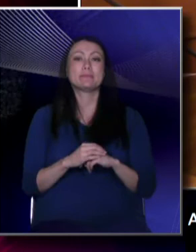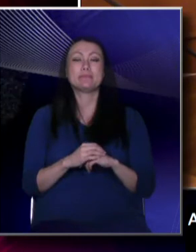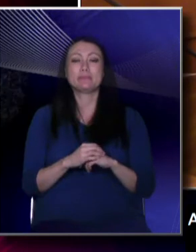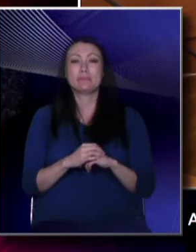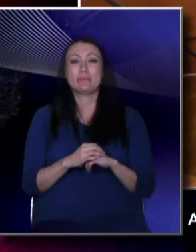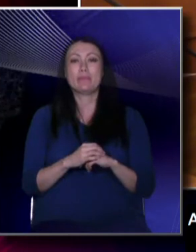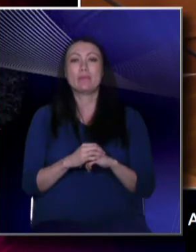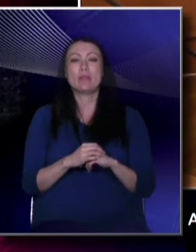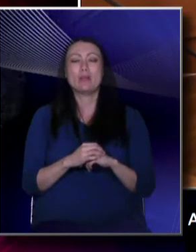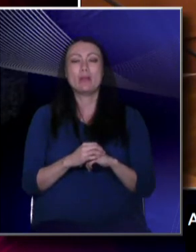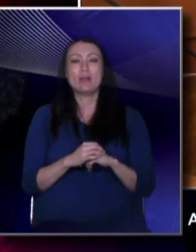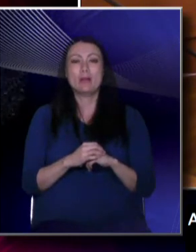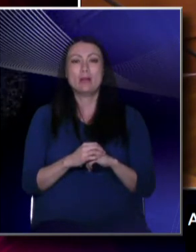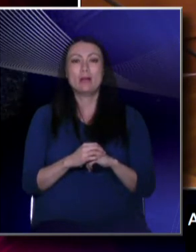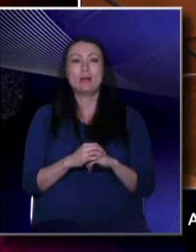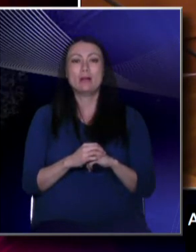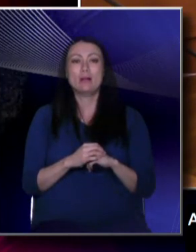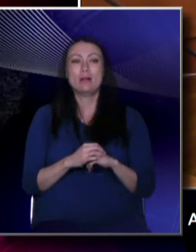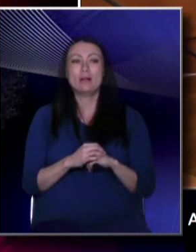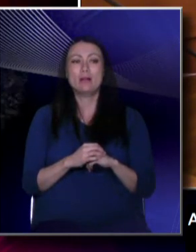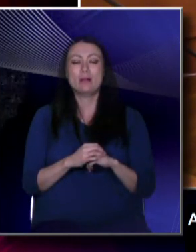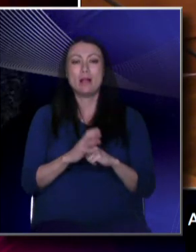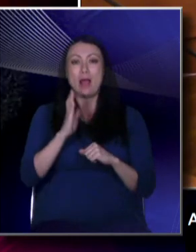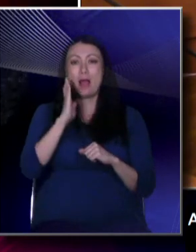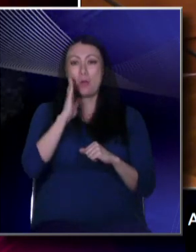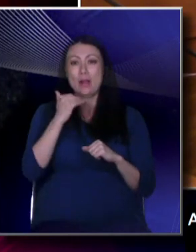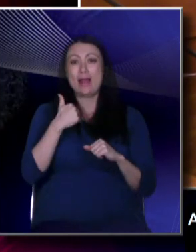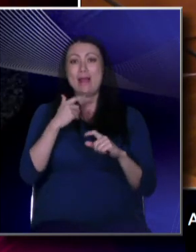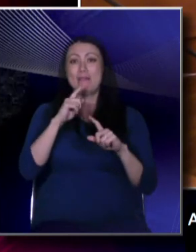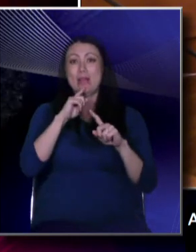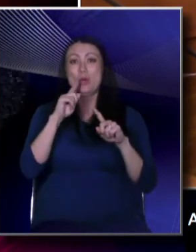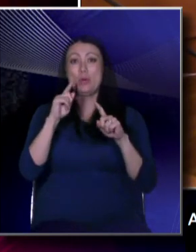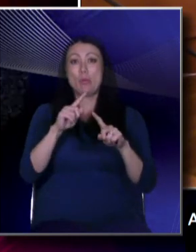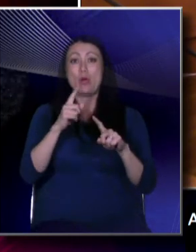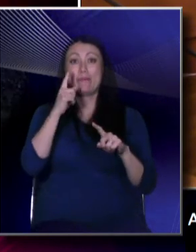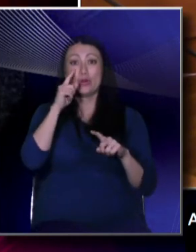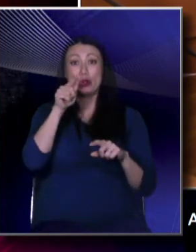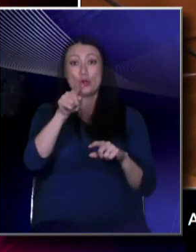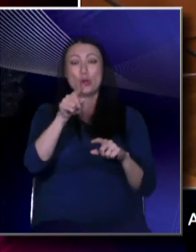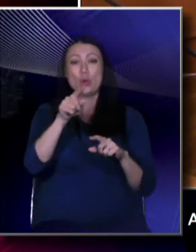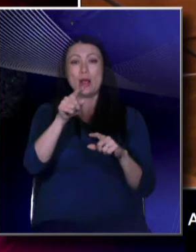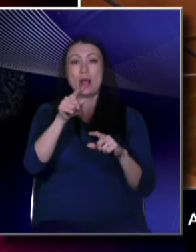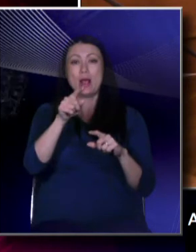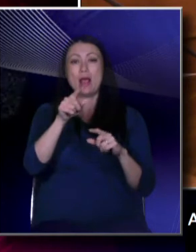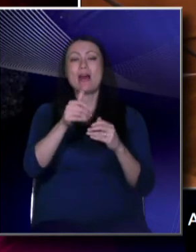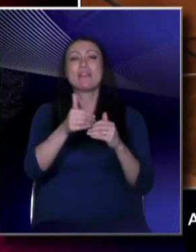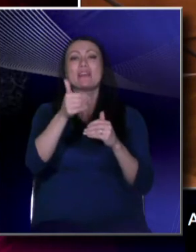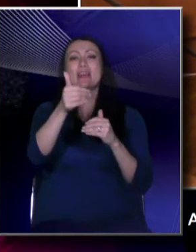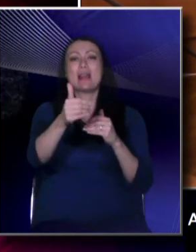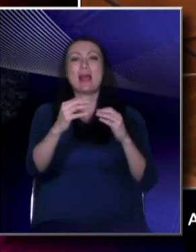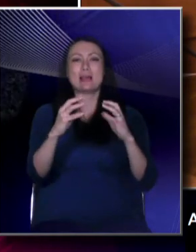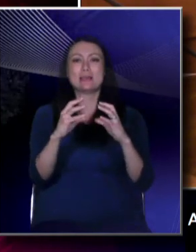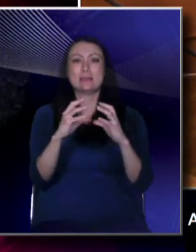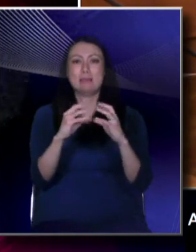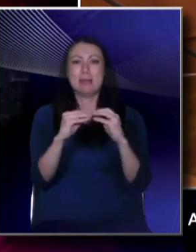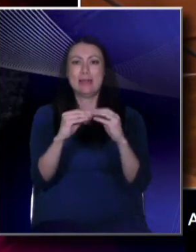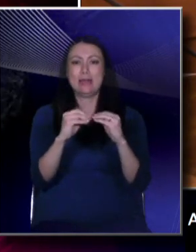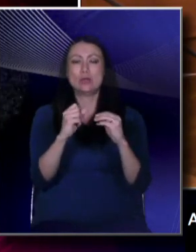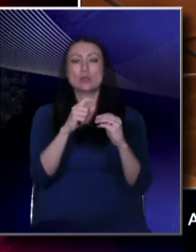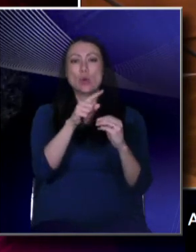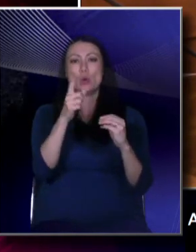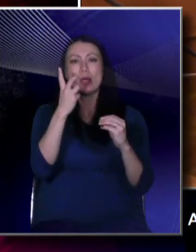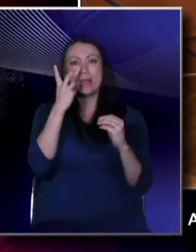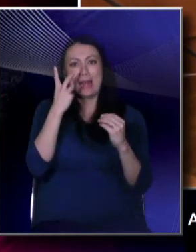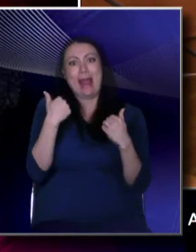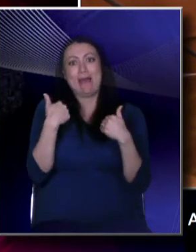I will have a report for you at the next meeting that we have so that you can actually get